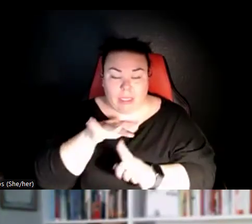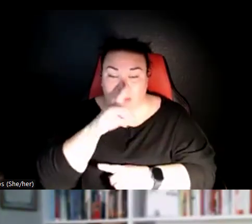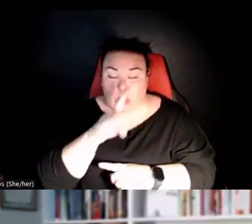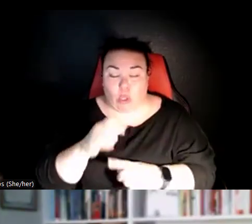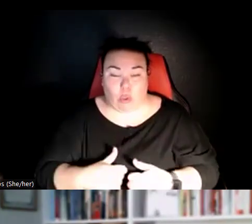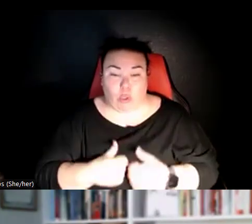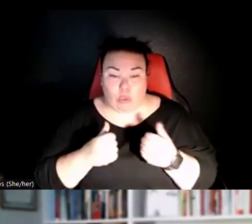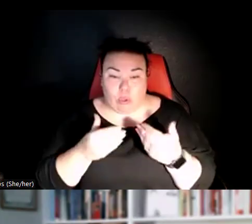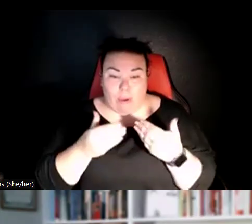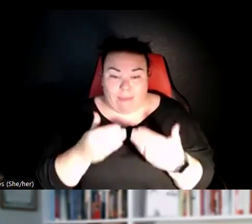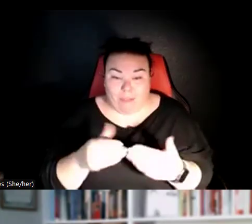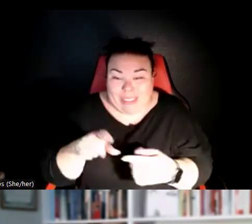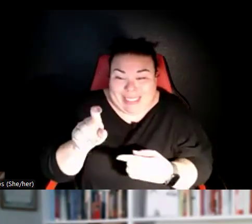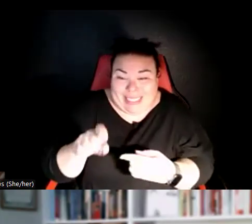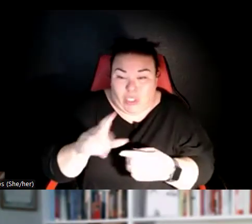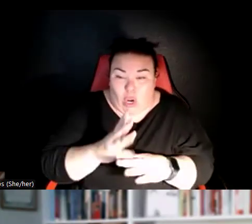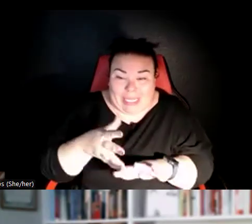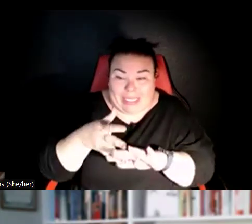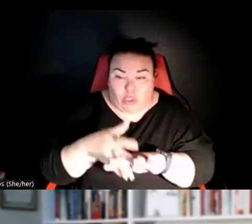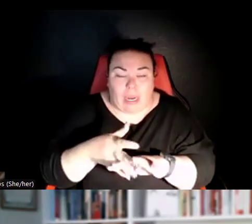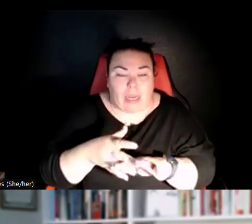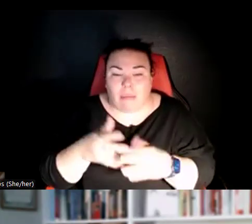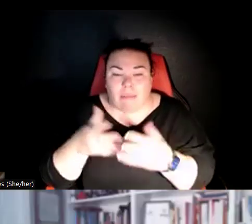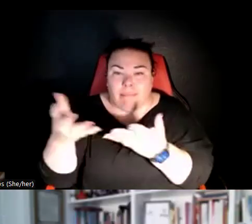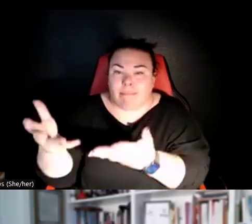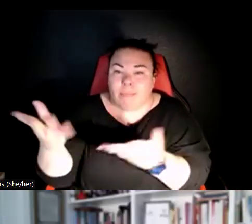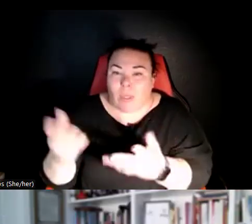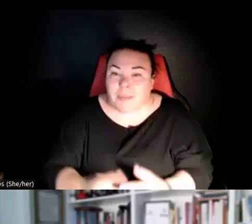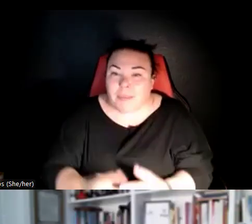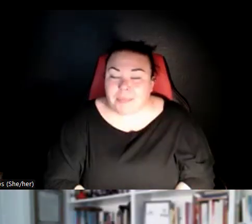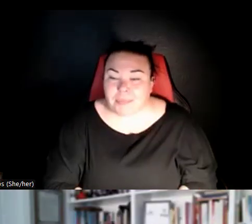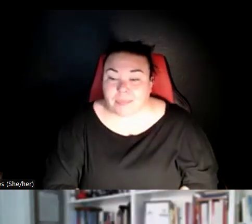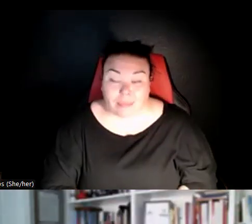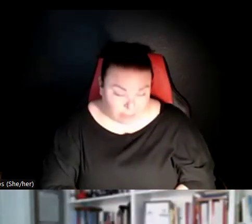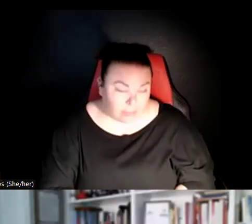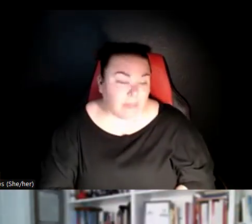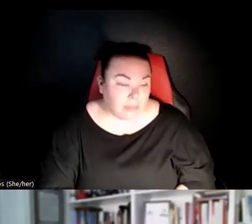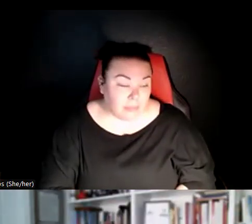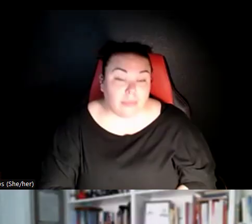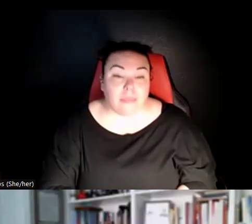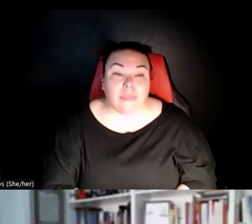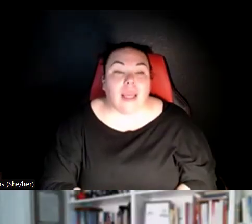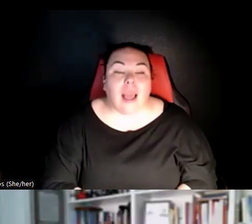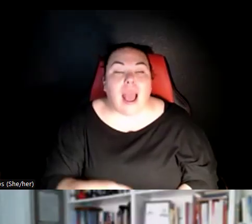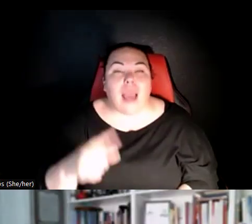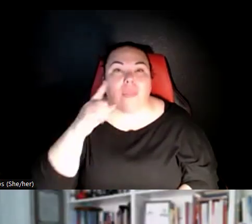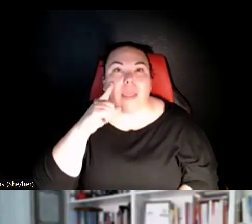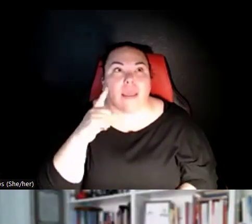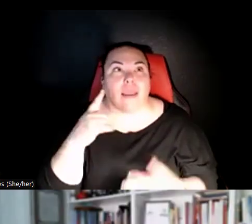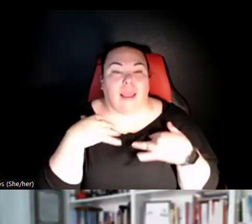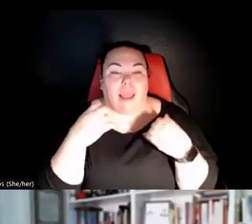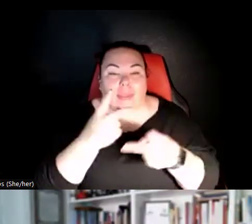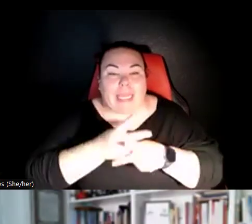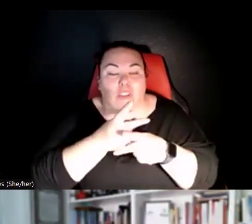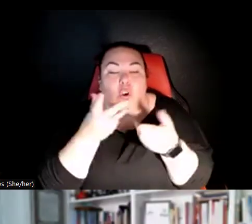into emergency preparedness and response. Sure. I think healthcare is already at the table when it comes to